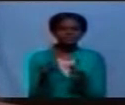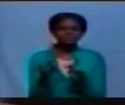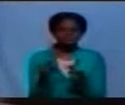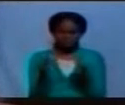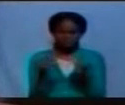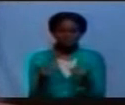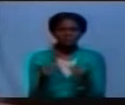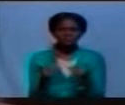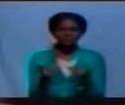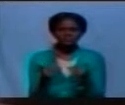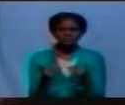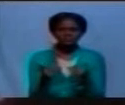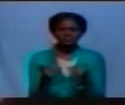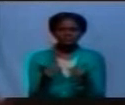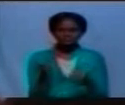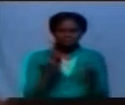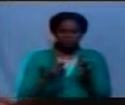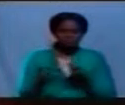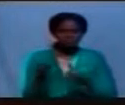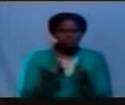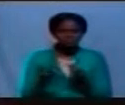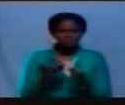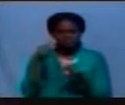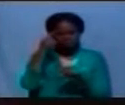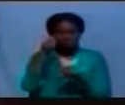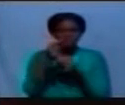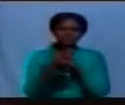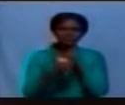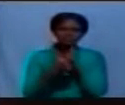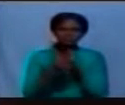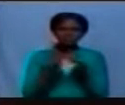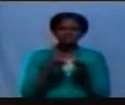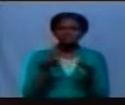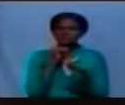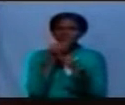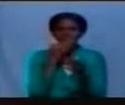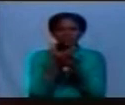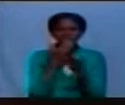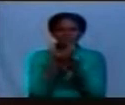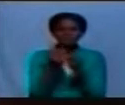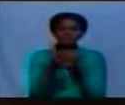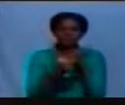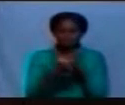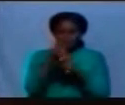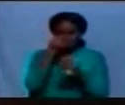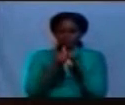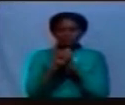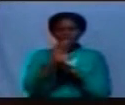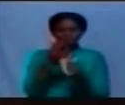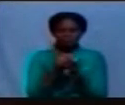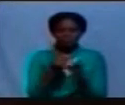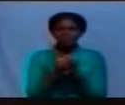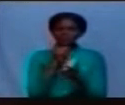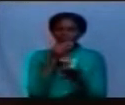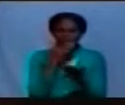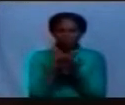potential clients for the banks that it's not good to save because you're tying your money down, and it's not